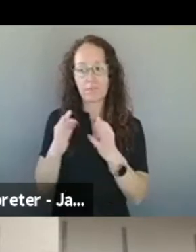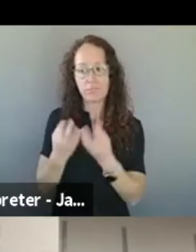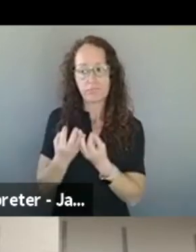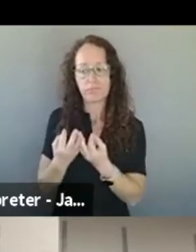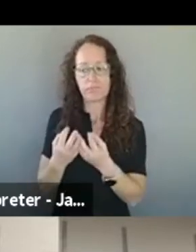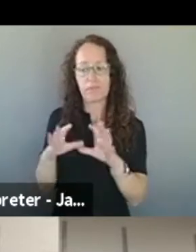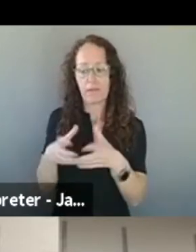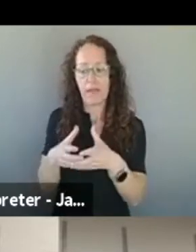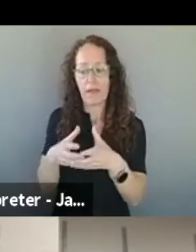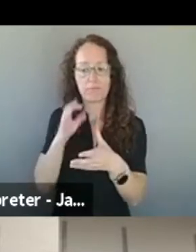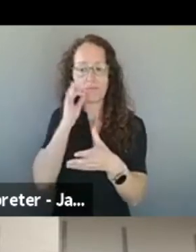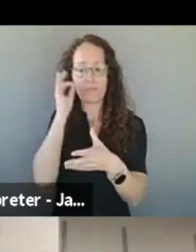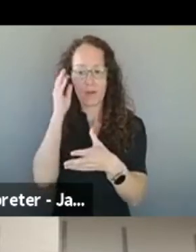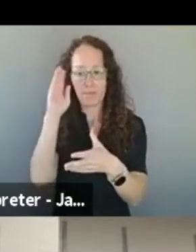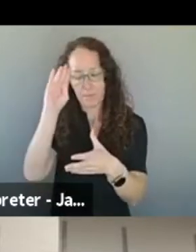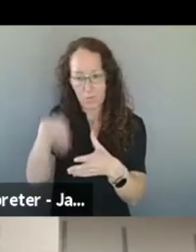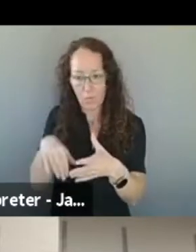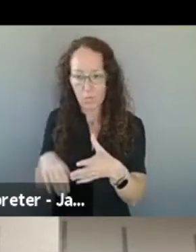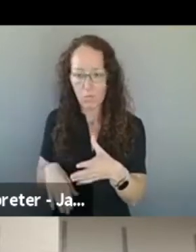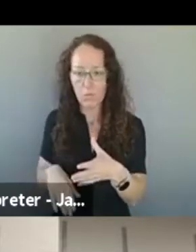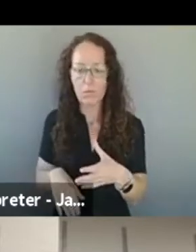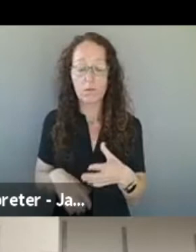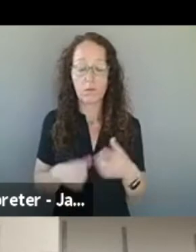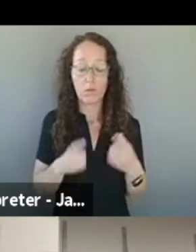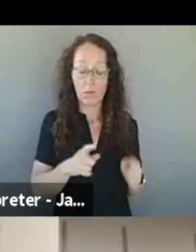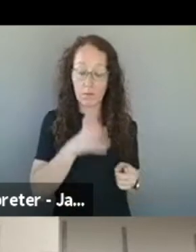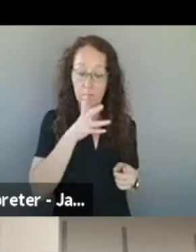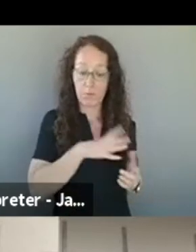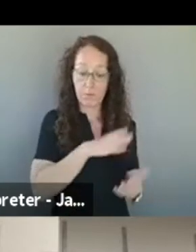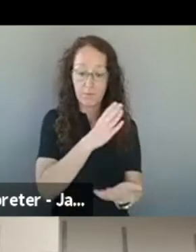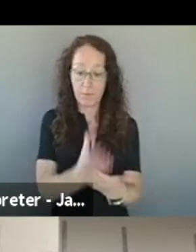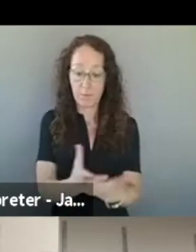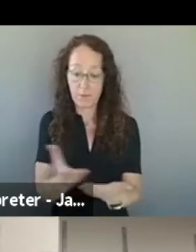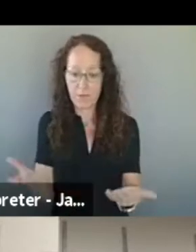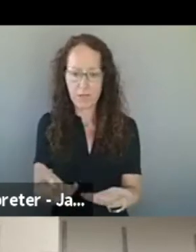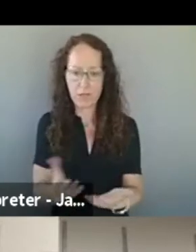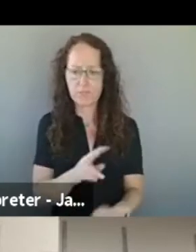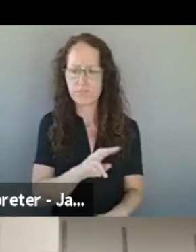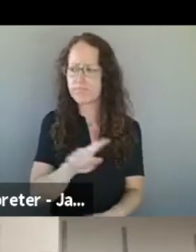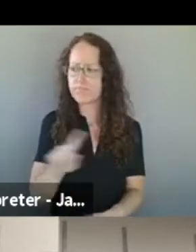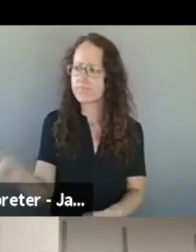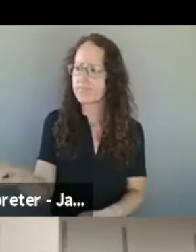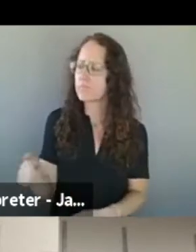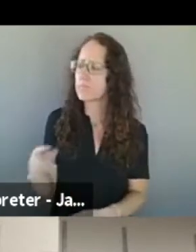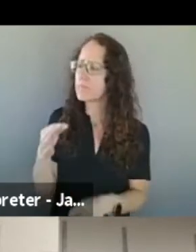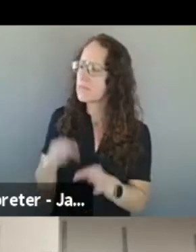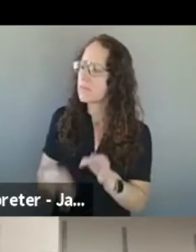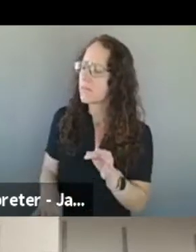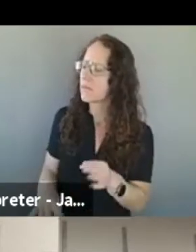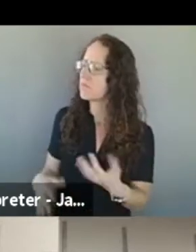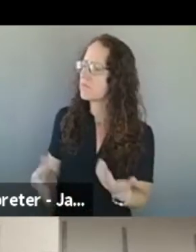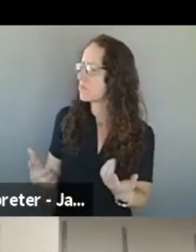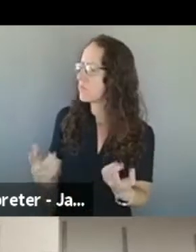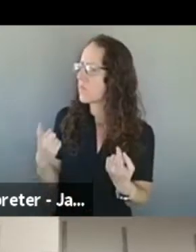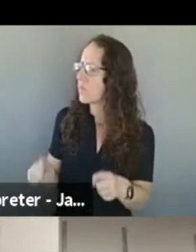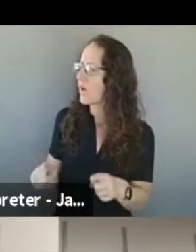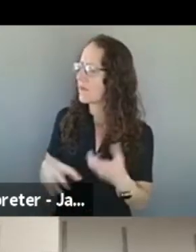question: what do you do when you're grieving here? I see no avenues,